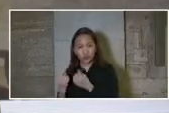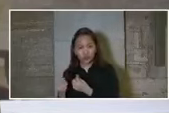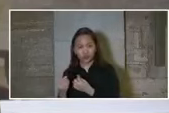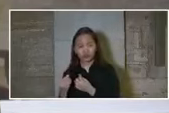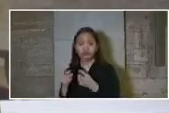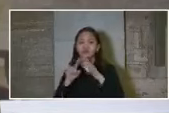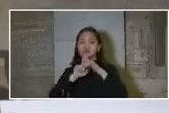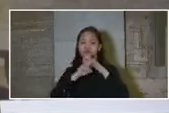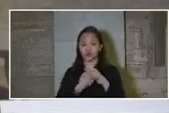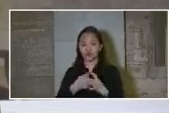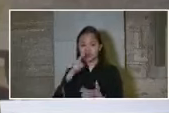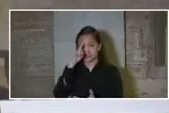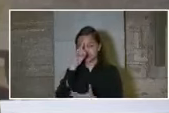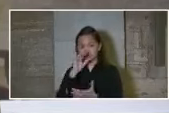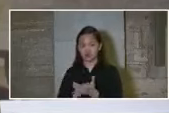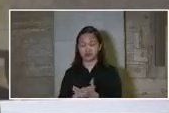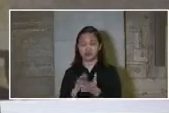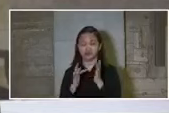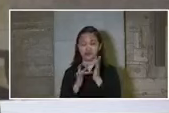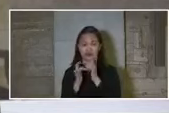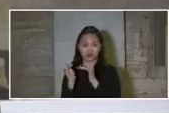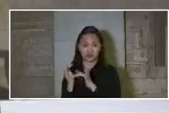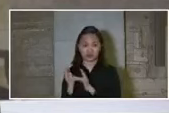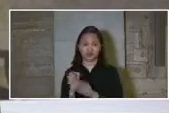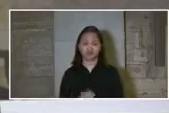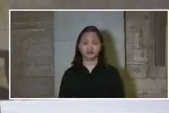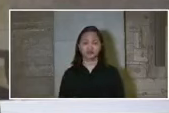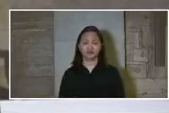believe in him.